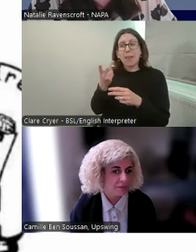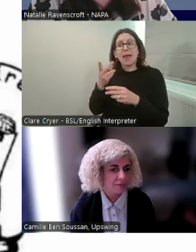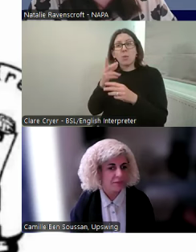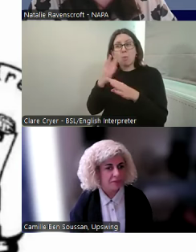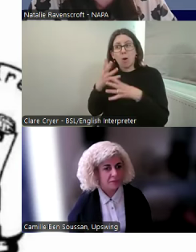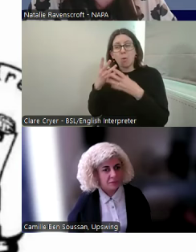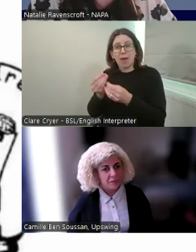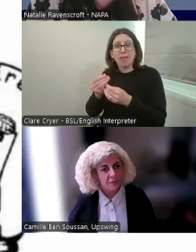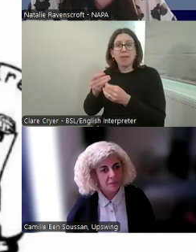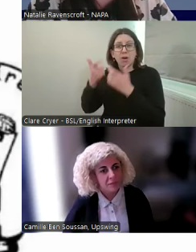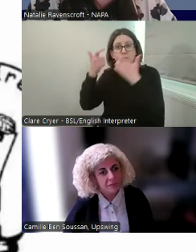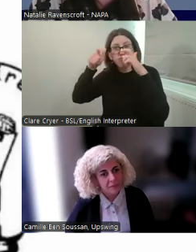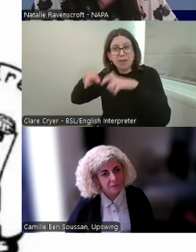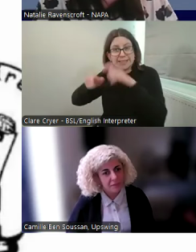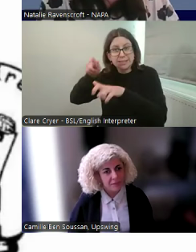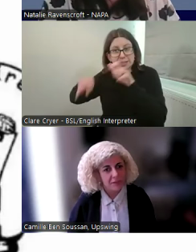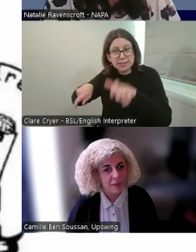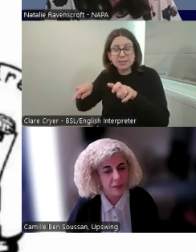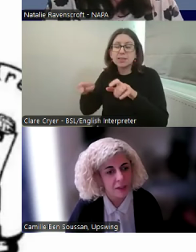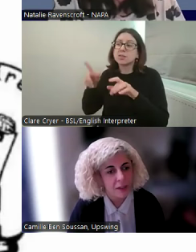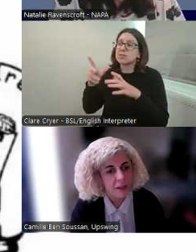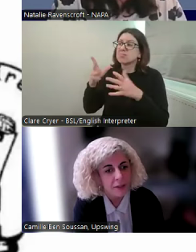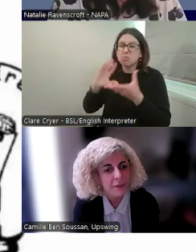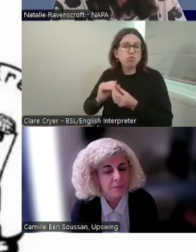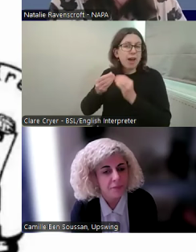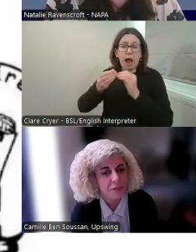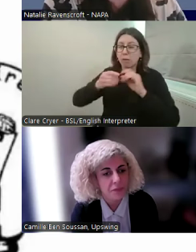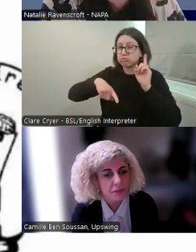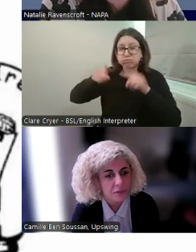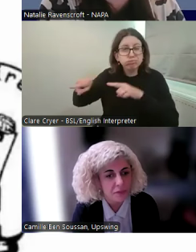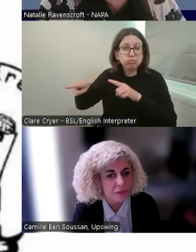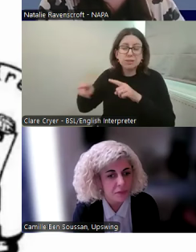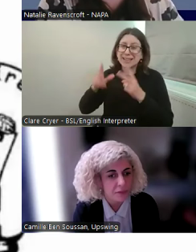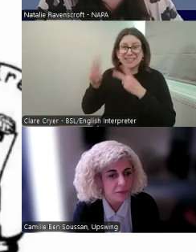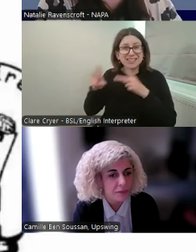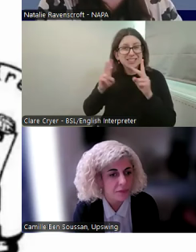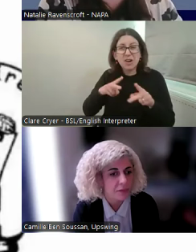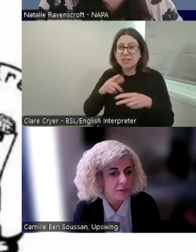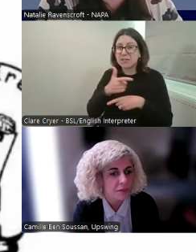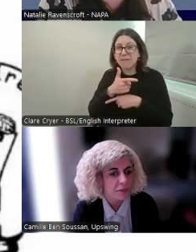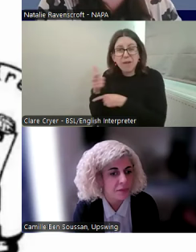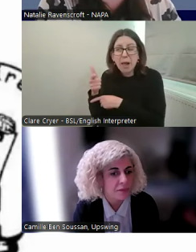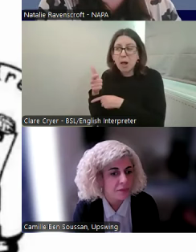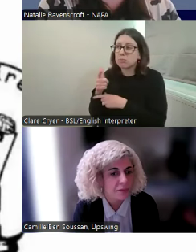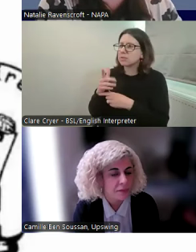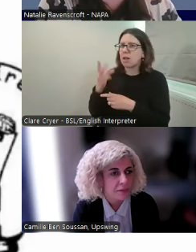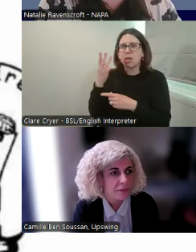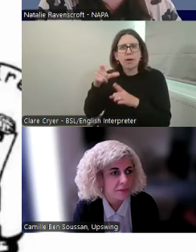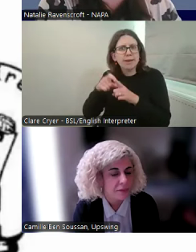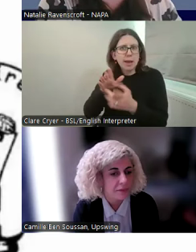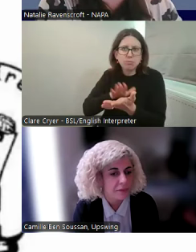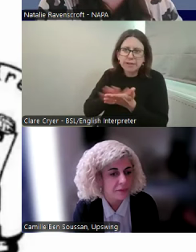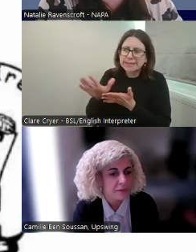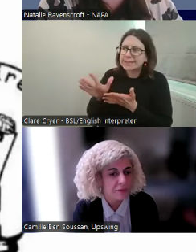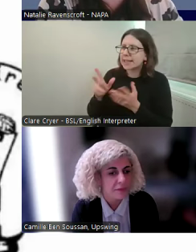and collaborators to make everything from dance films, circus performances, parties, 3D printing, exhibitions,